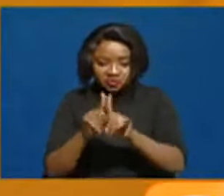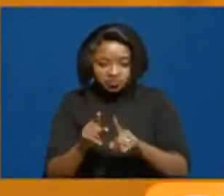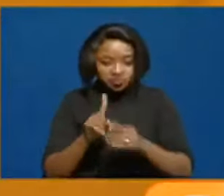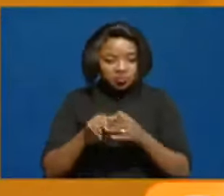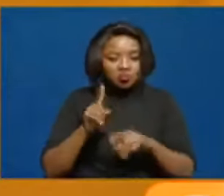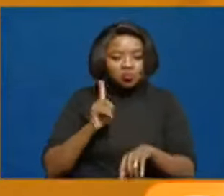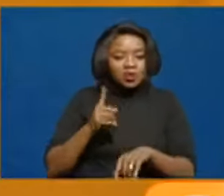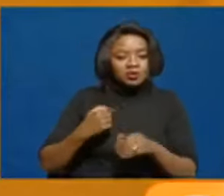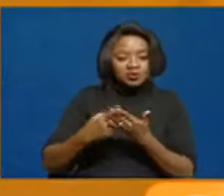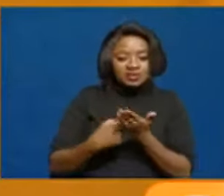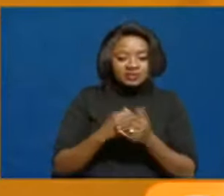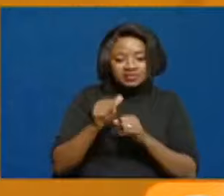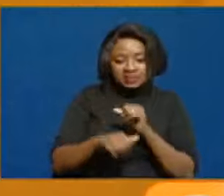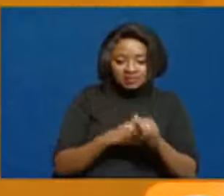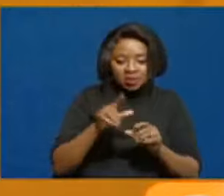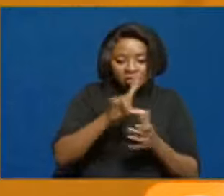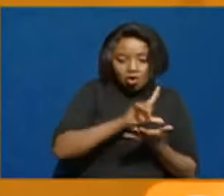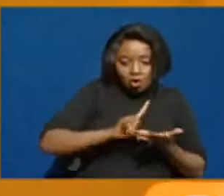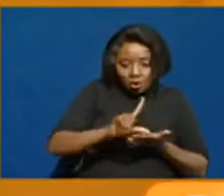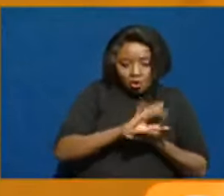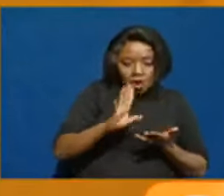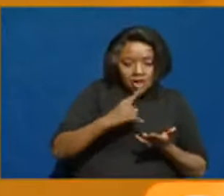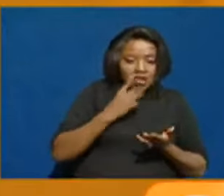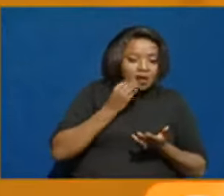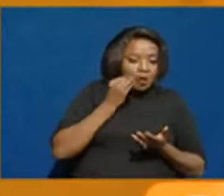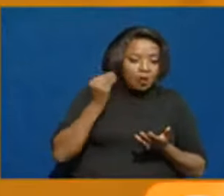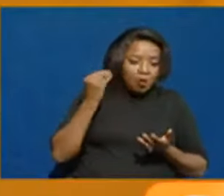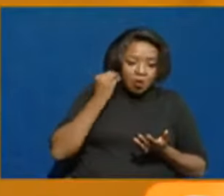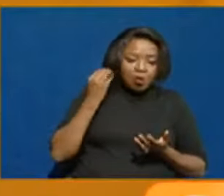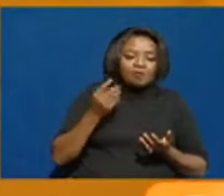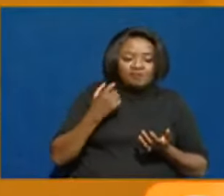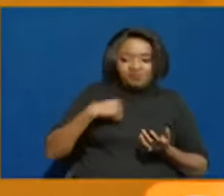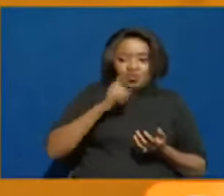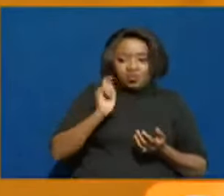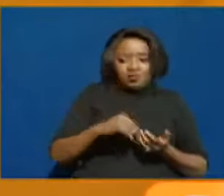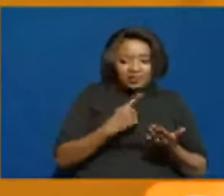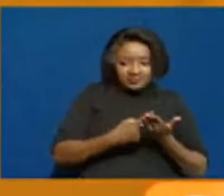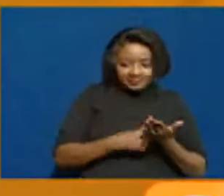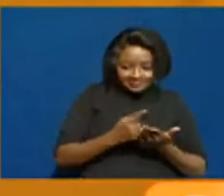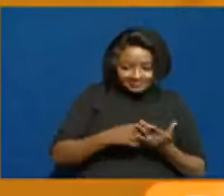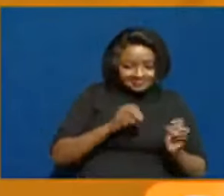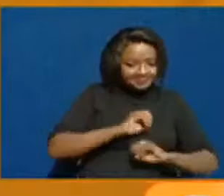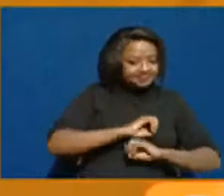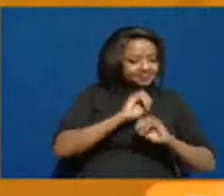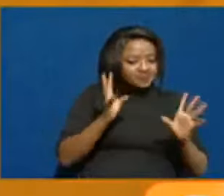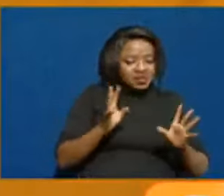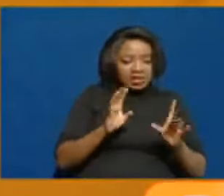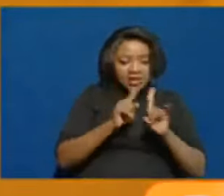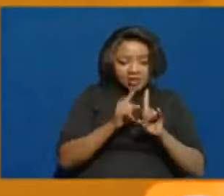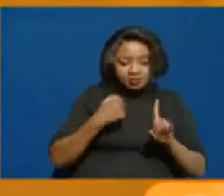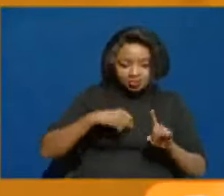are the realities on ground that at county level that we need to talk and discuss. And as we